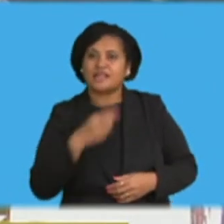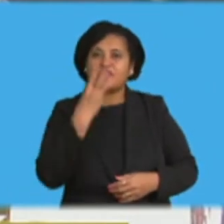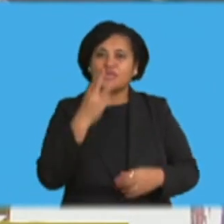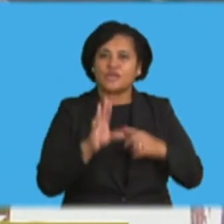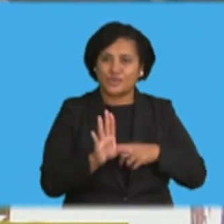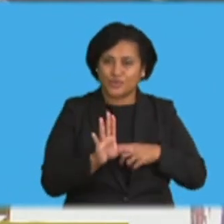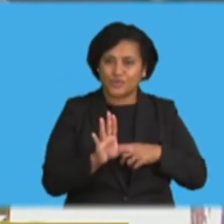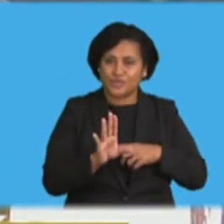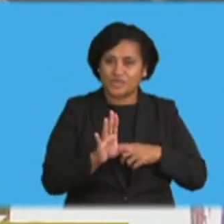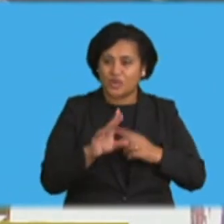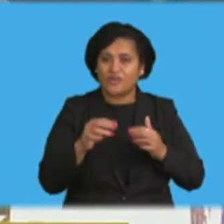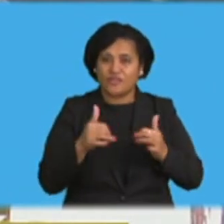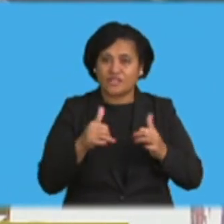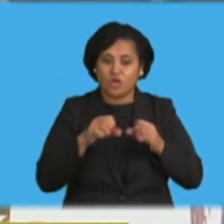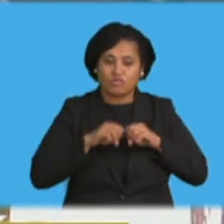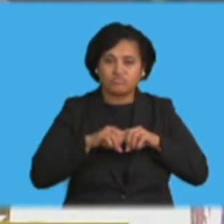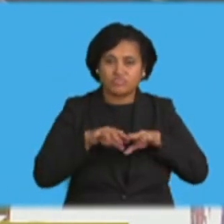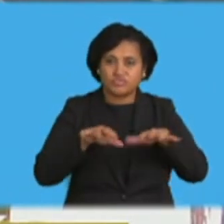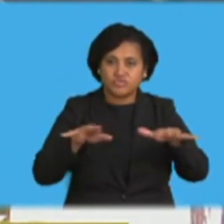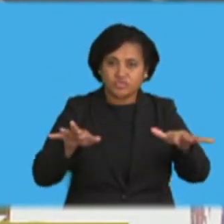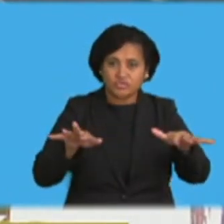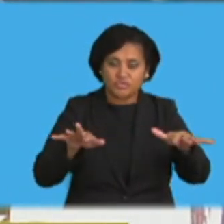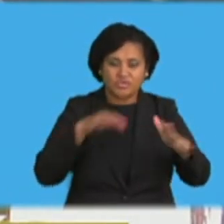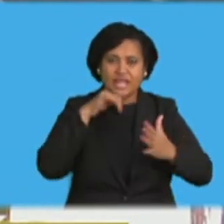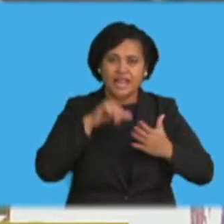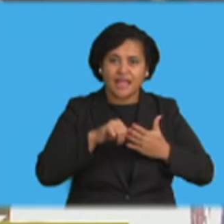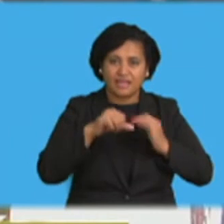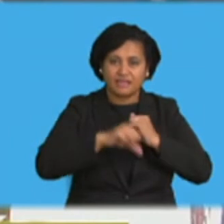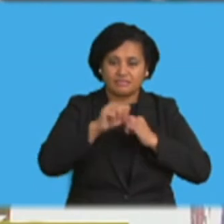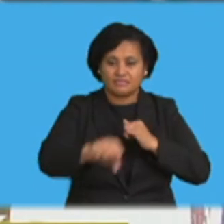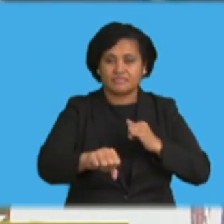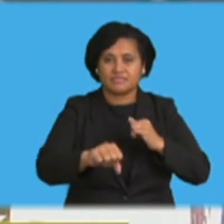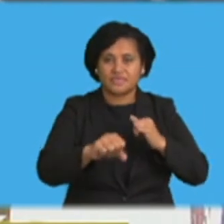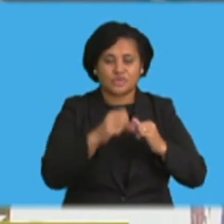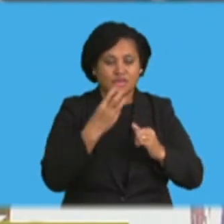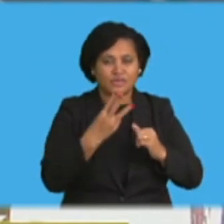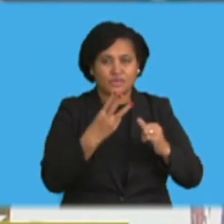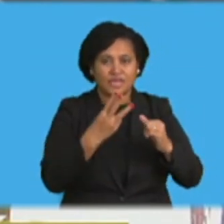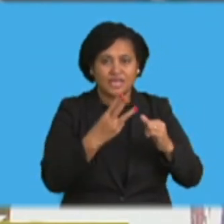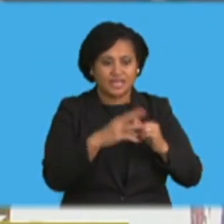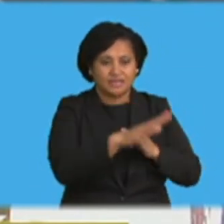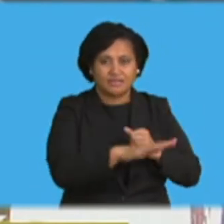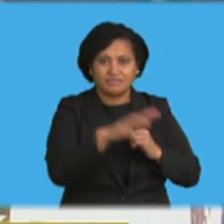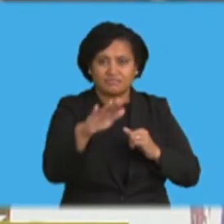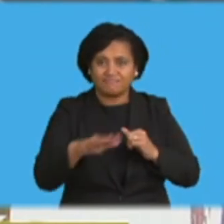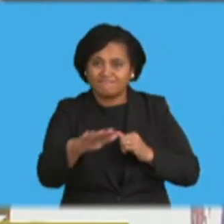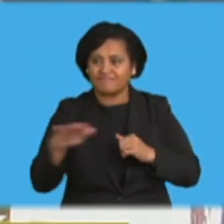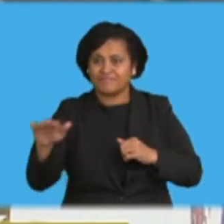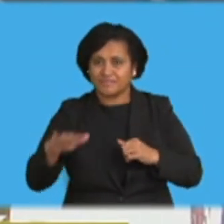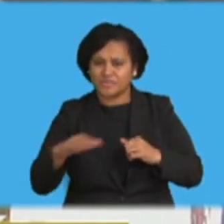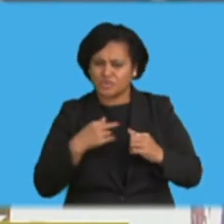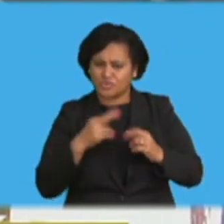the ministry divisions and their networks, and I was determined that those who were selected would reflect our